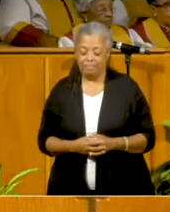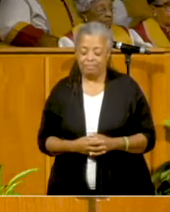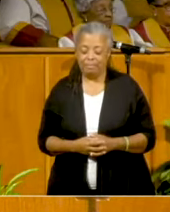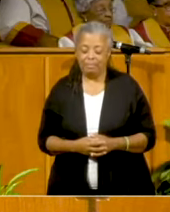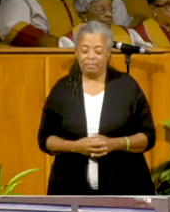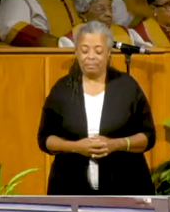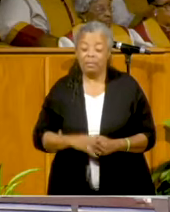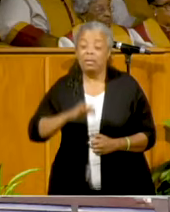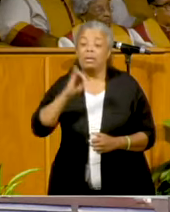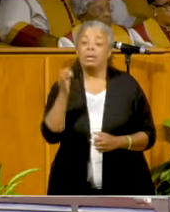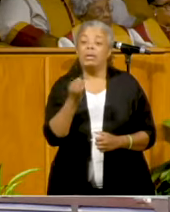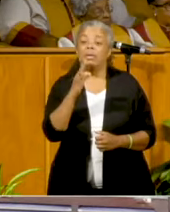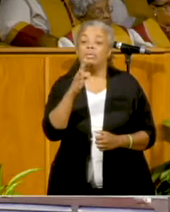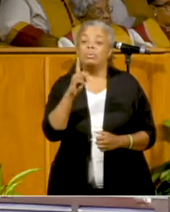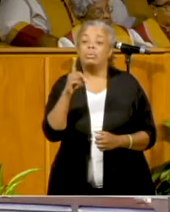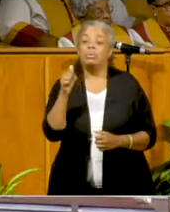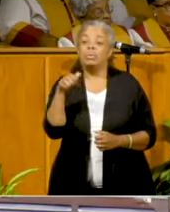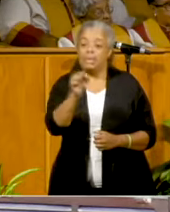Judas